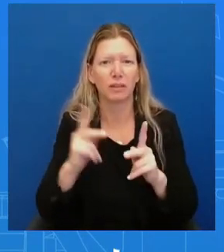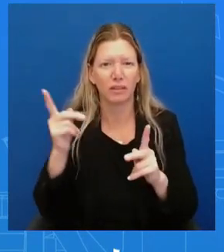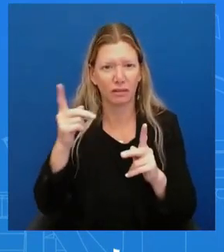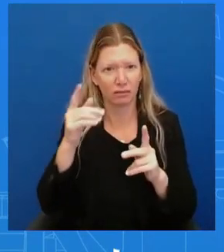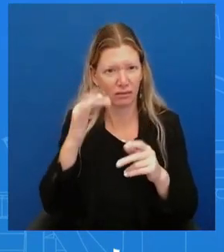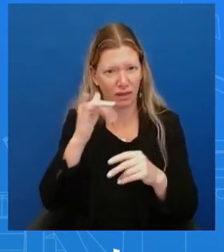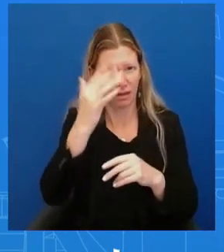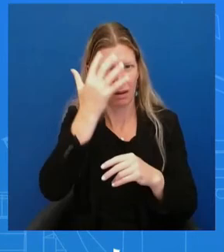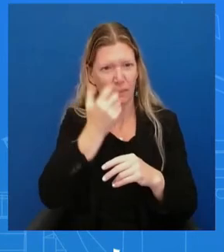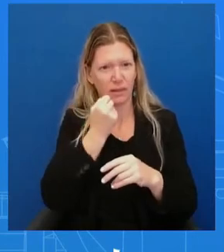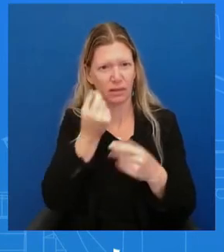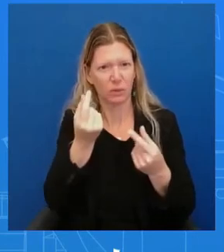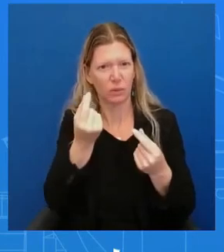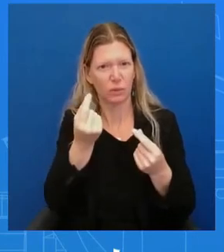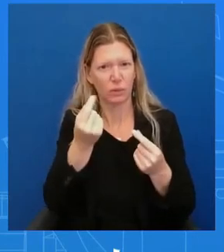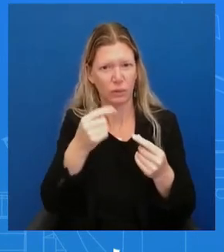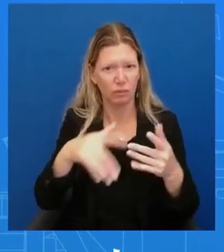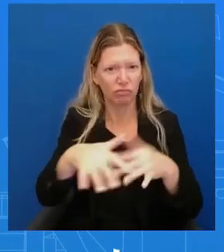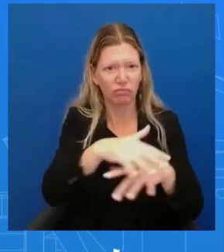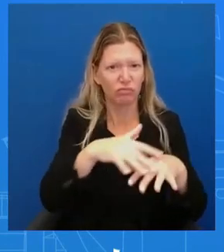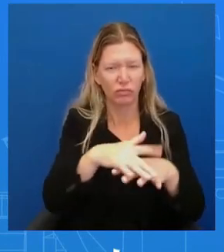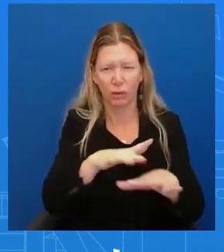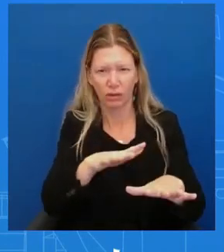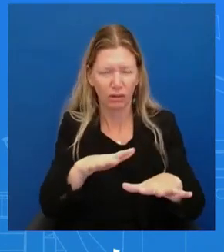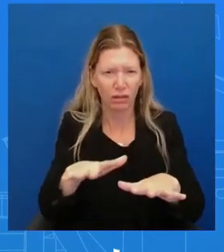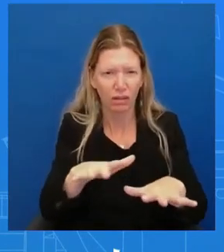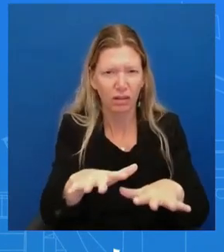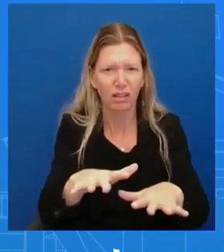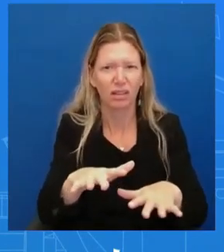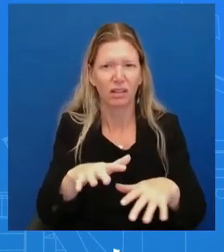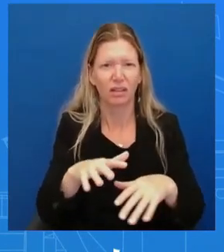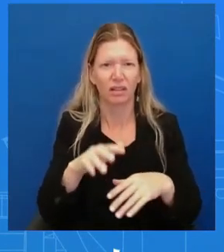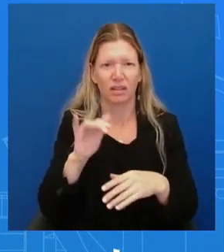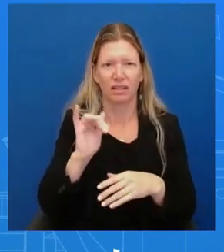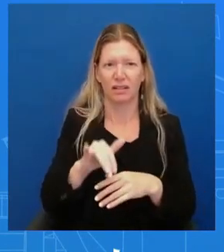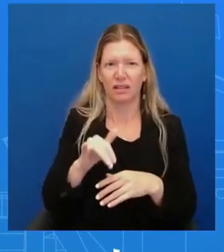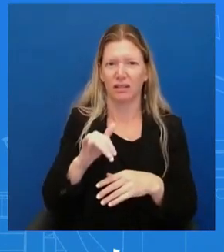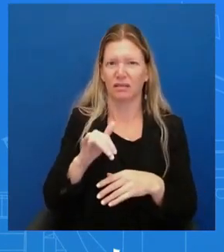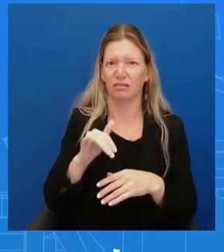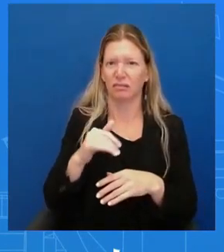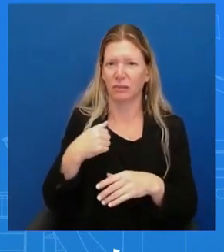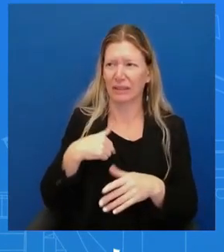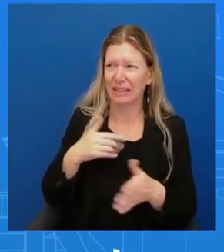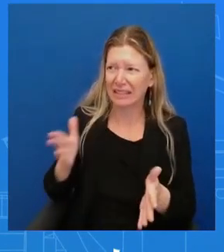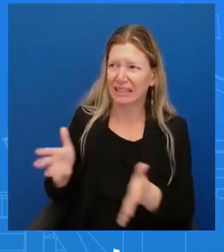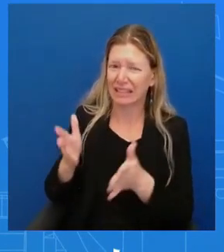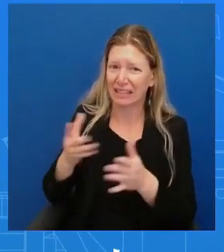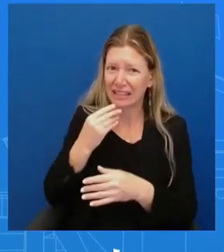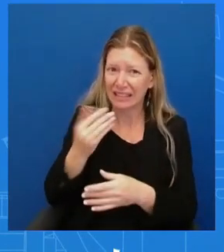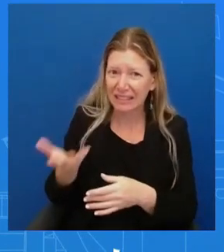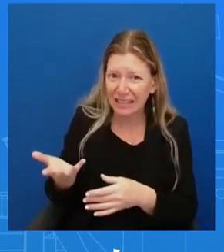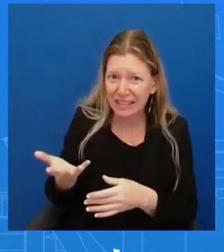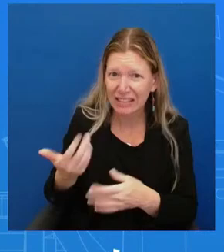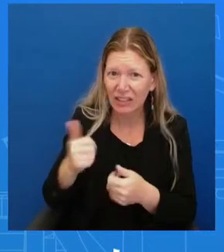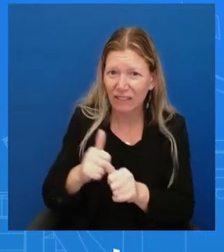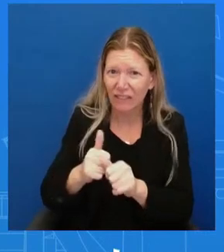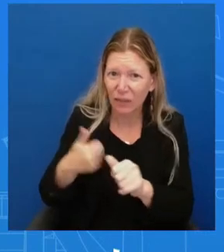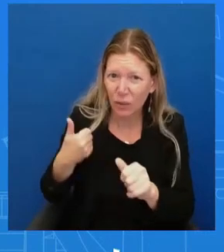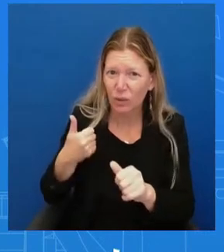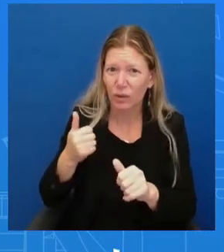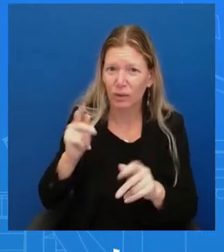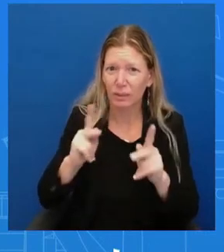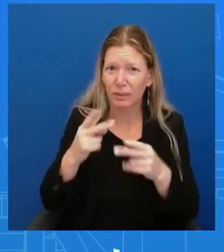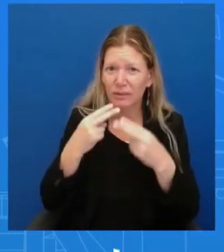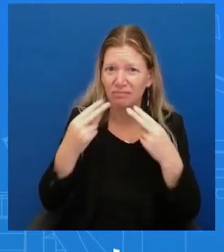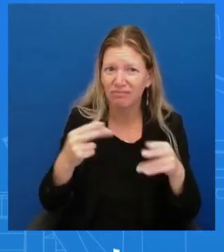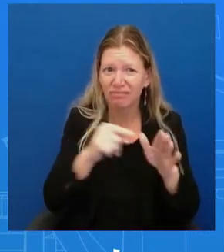have said, we've urged Israel to take every step that to avoid civilian casualties. So we're going to reach out to the Israeli government,